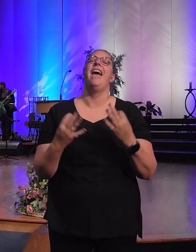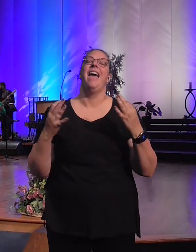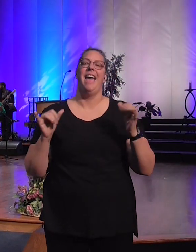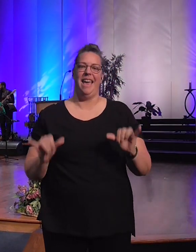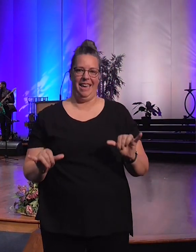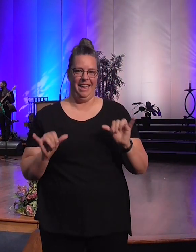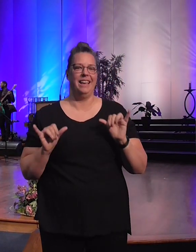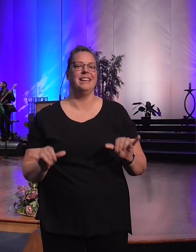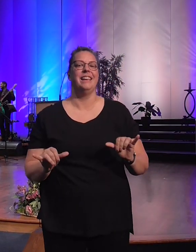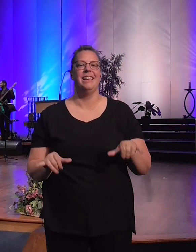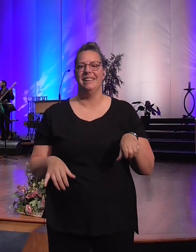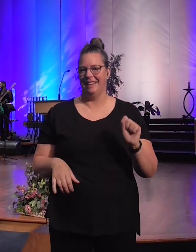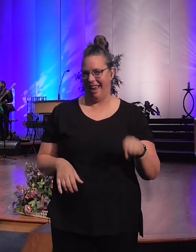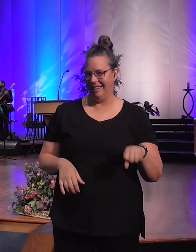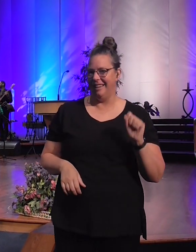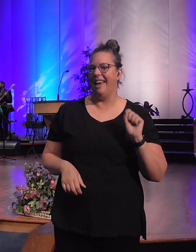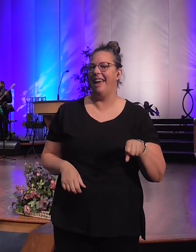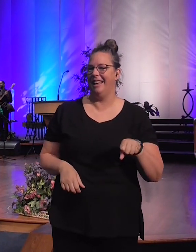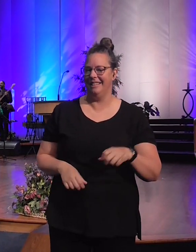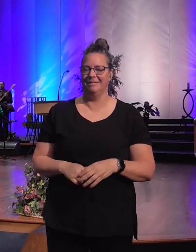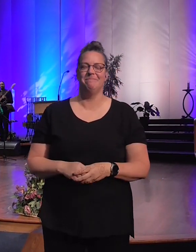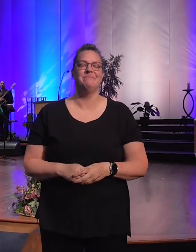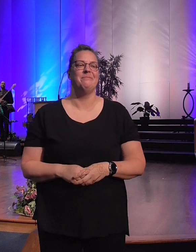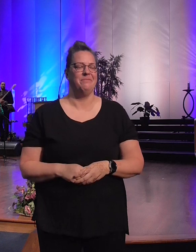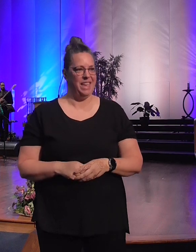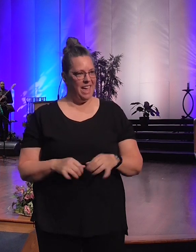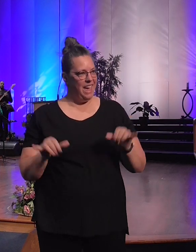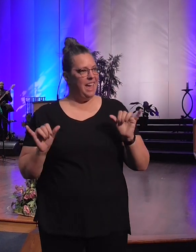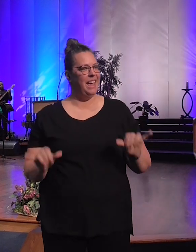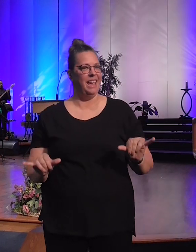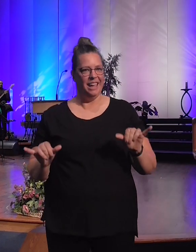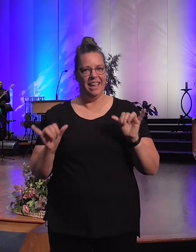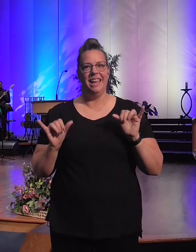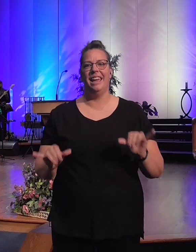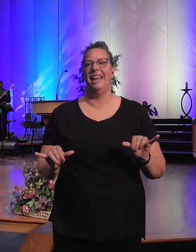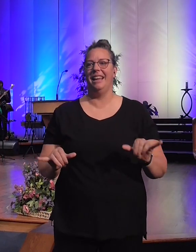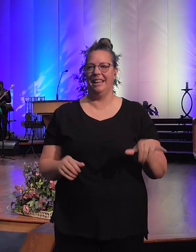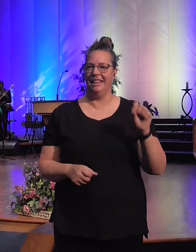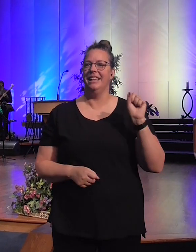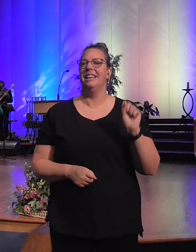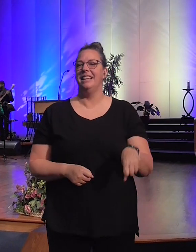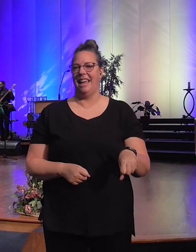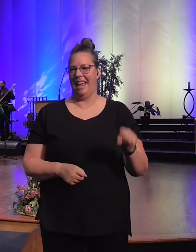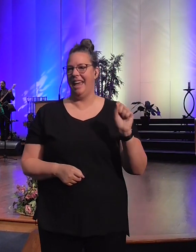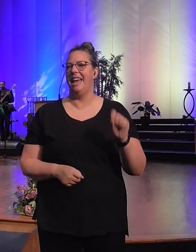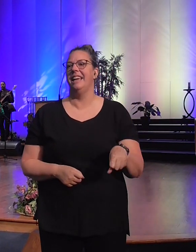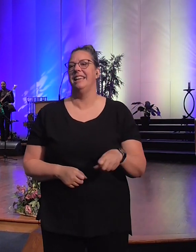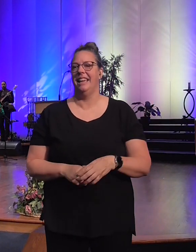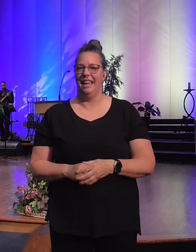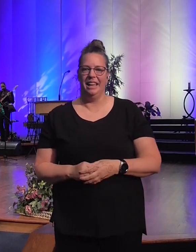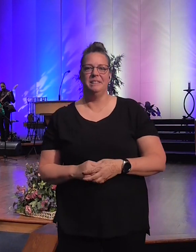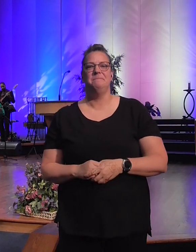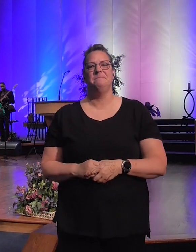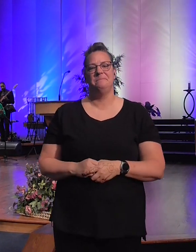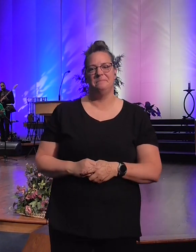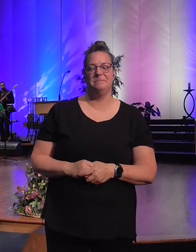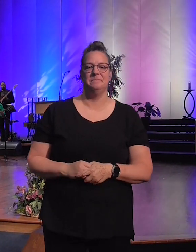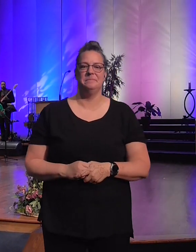Hey, hey, yeah, yeah, hey, hey, hey, yeah,